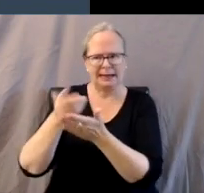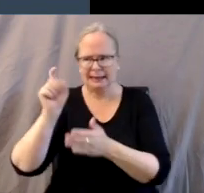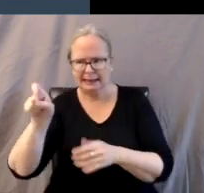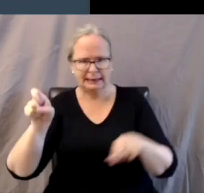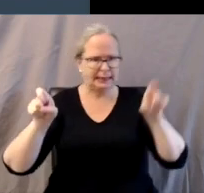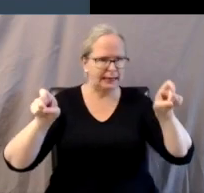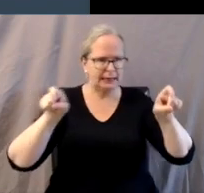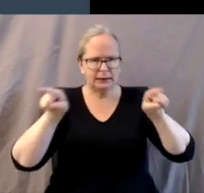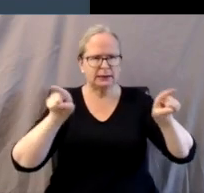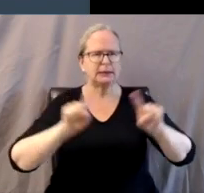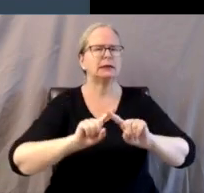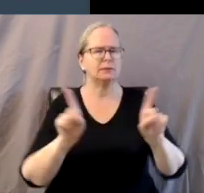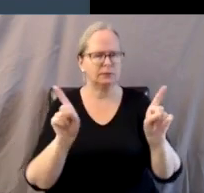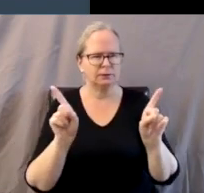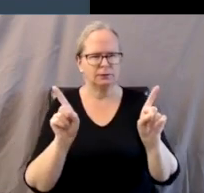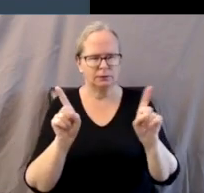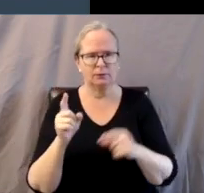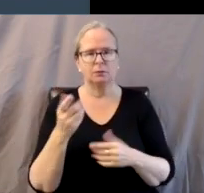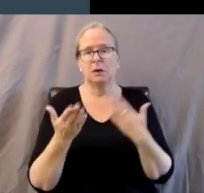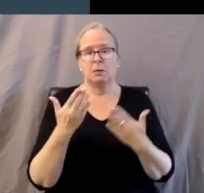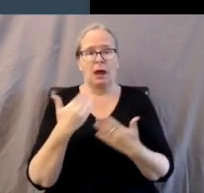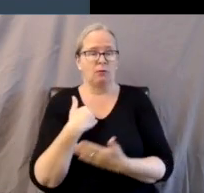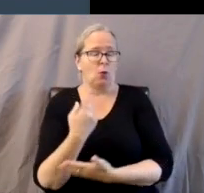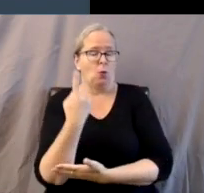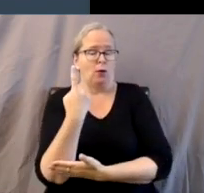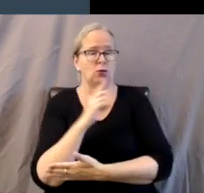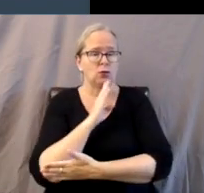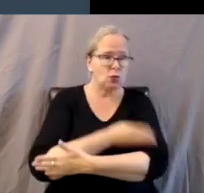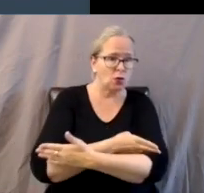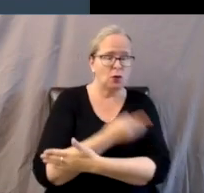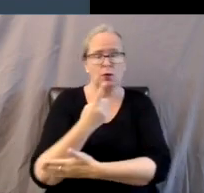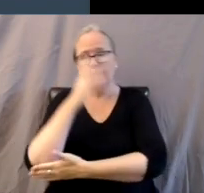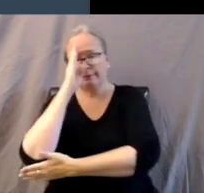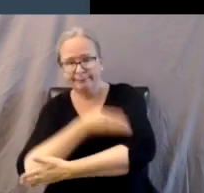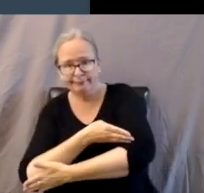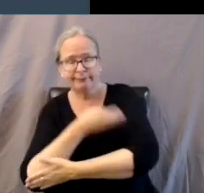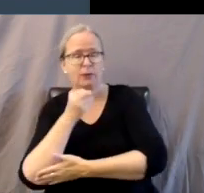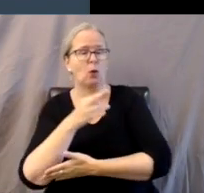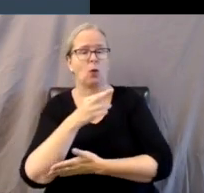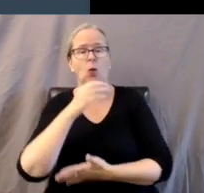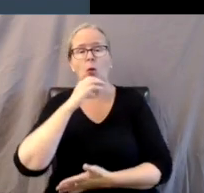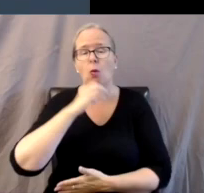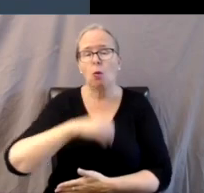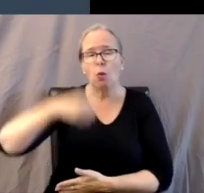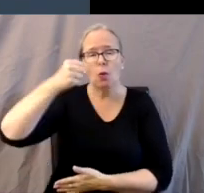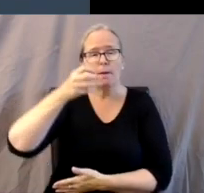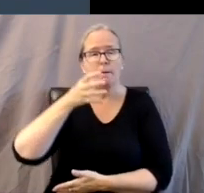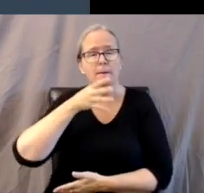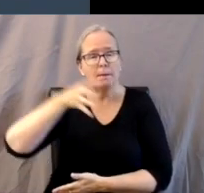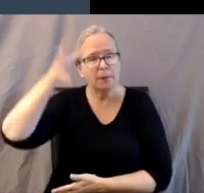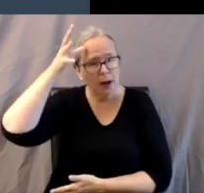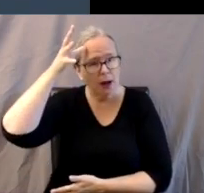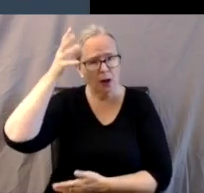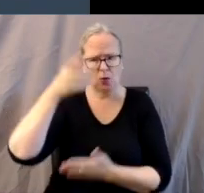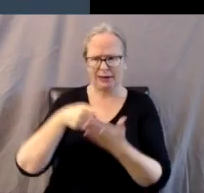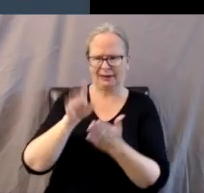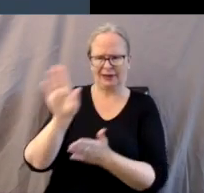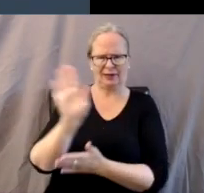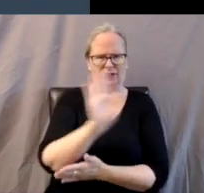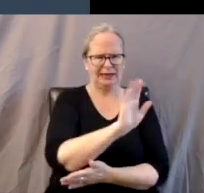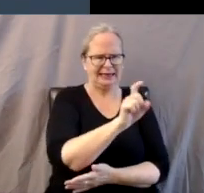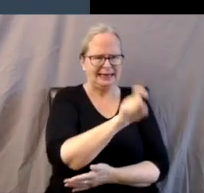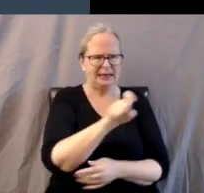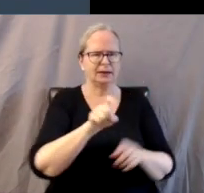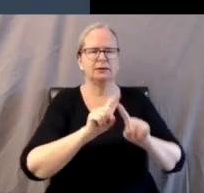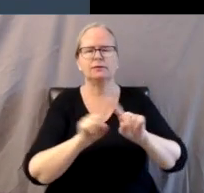someone who is taking care of an elderly member of the community or their family. So we want to recognize this